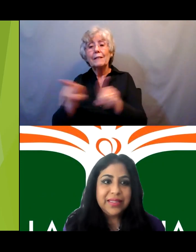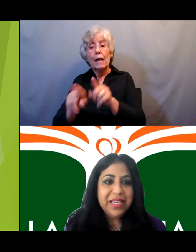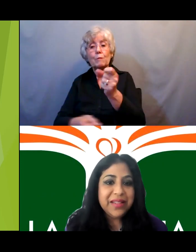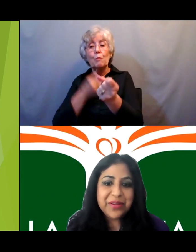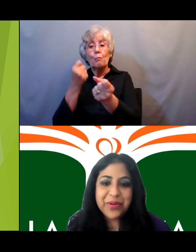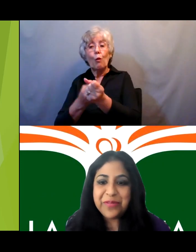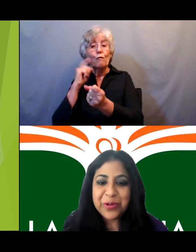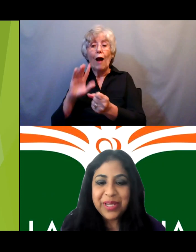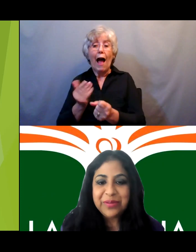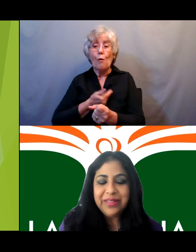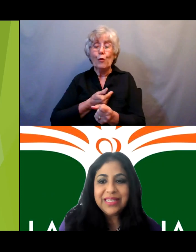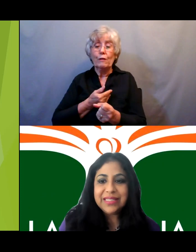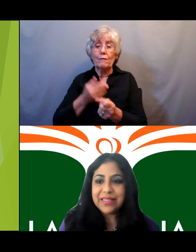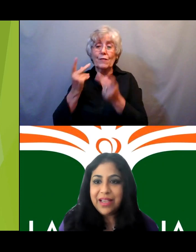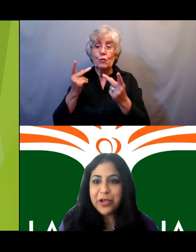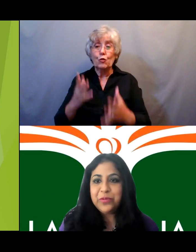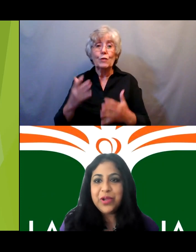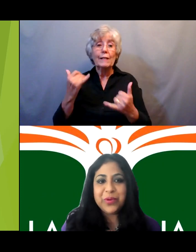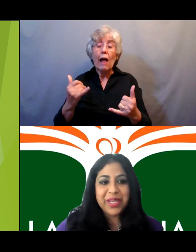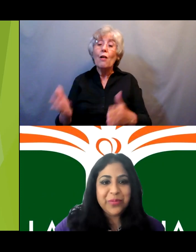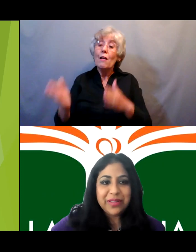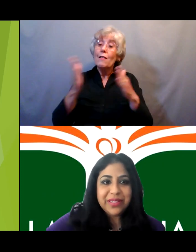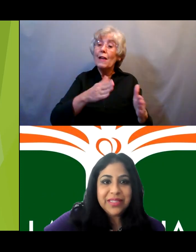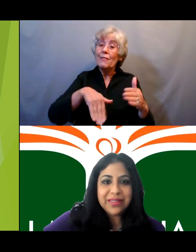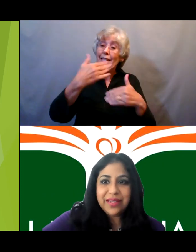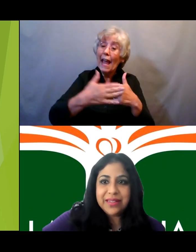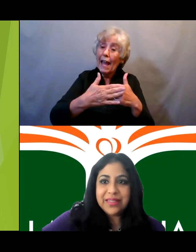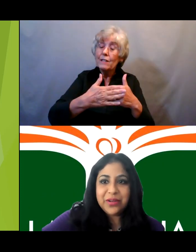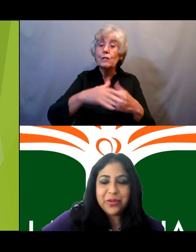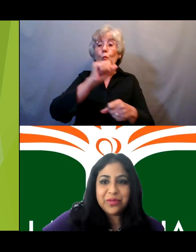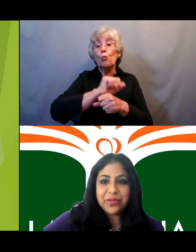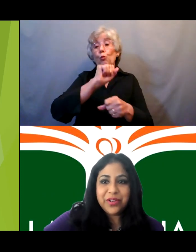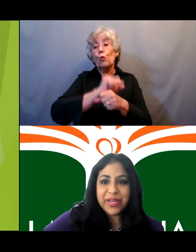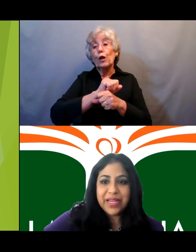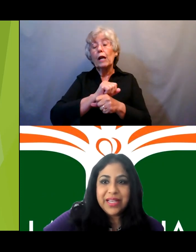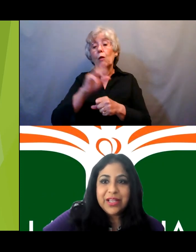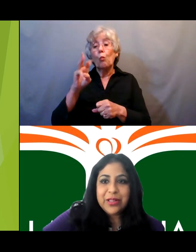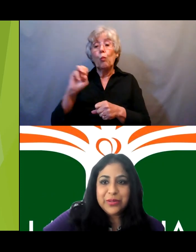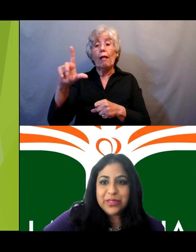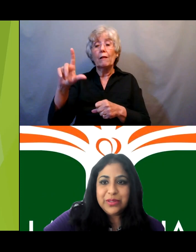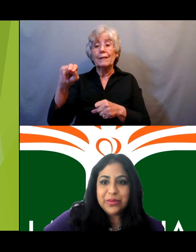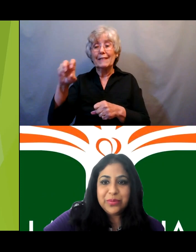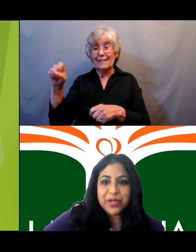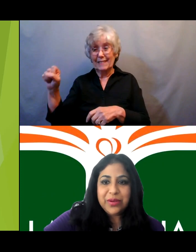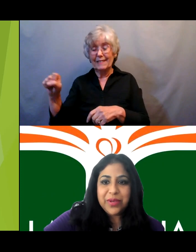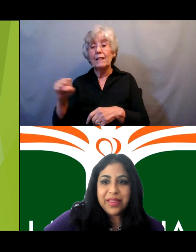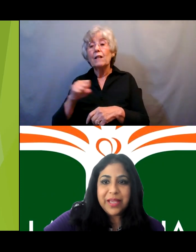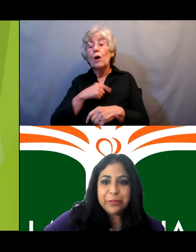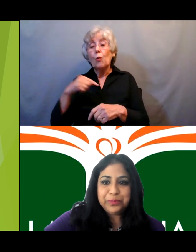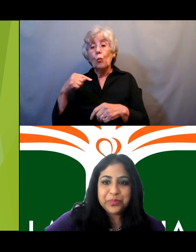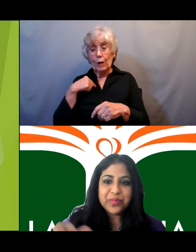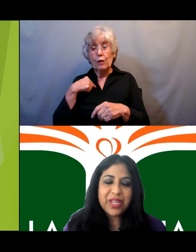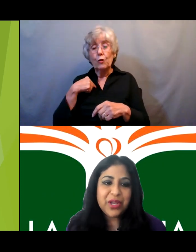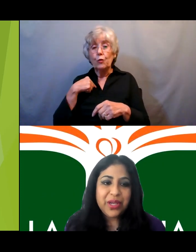Let's see, and then we have Working Wellness. Working Wellness, and we're very close to working with